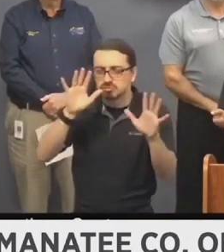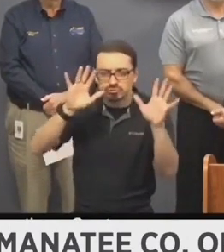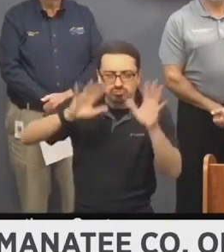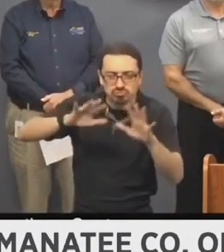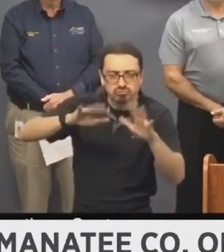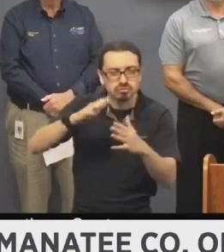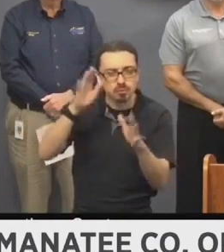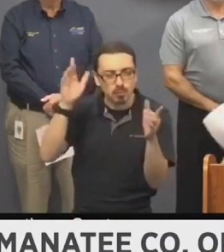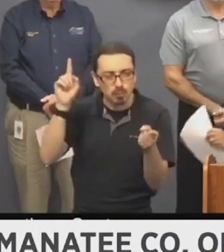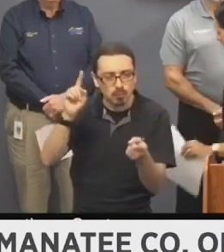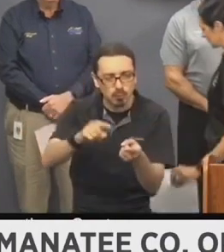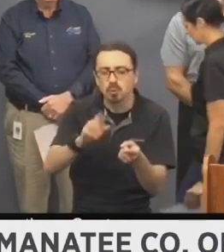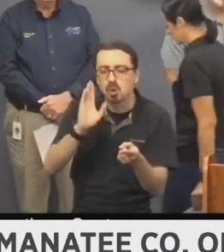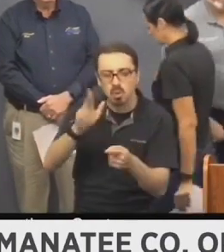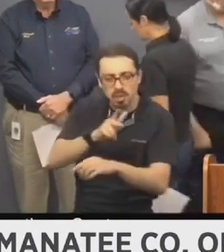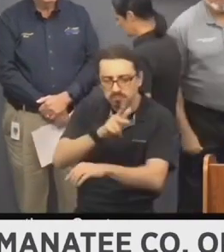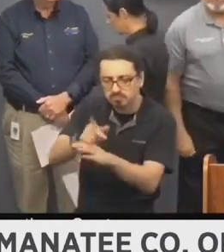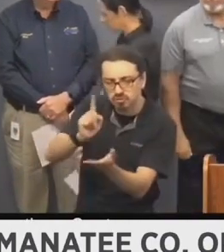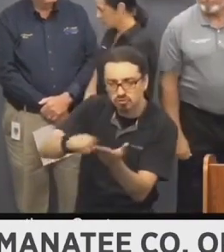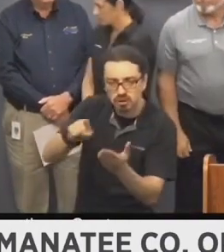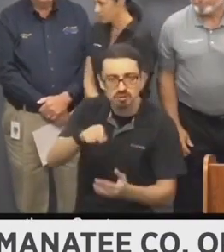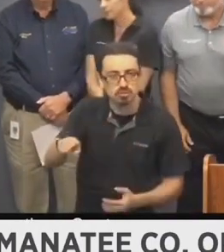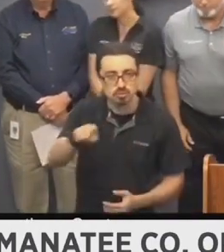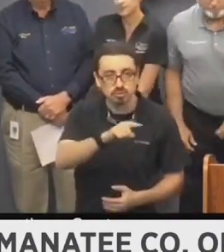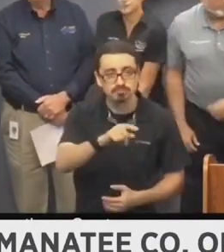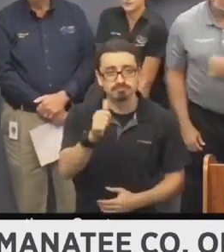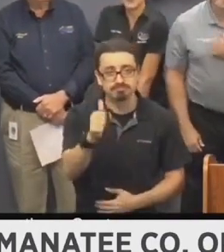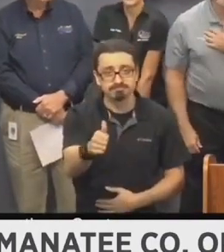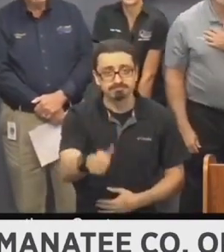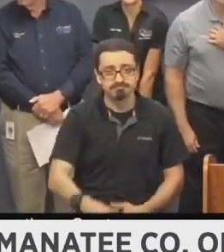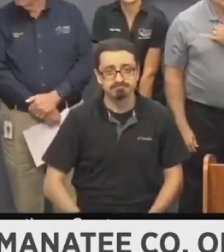All right. Thank you. Very much. Thank you.